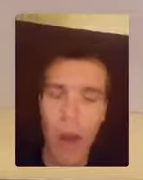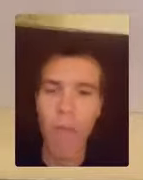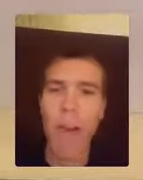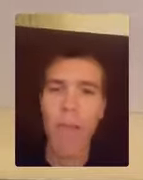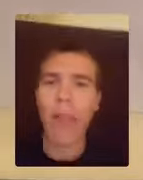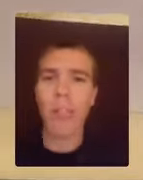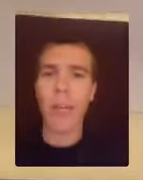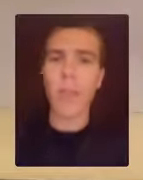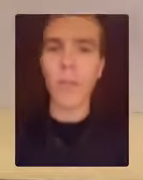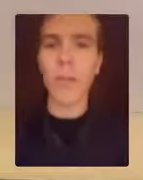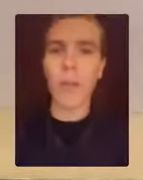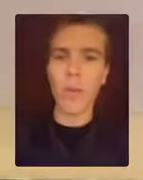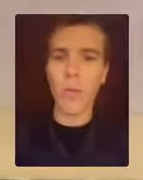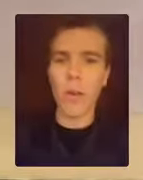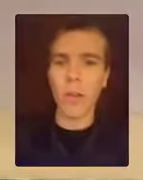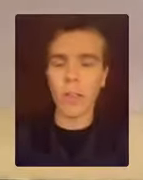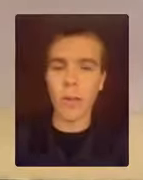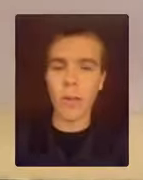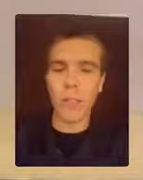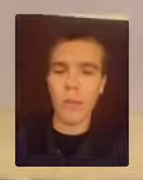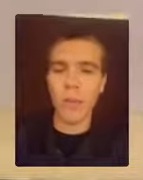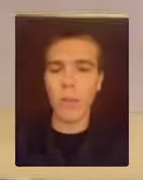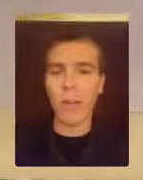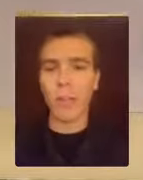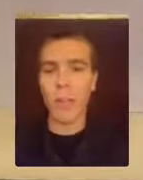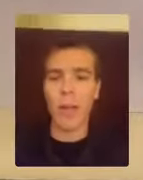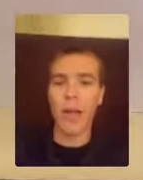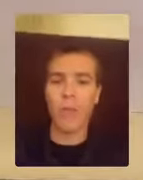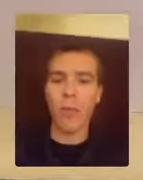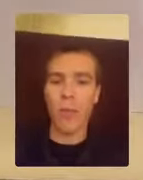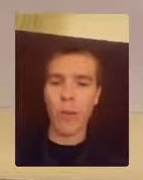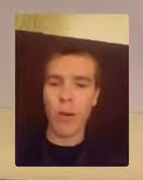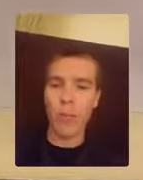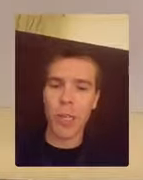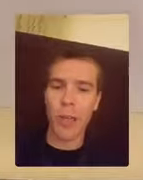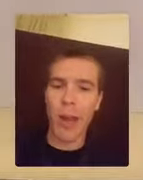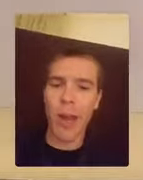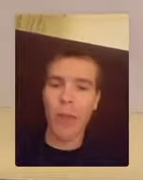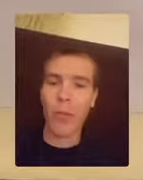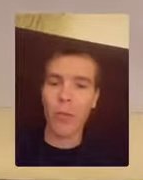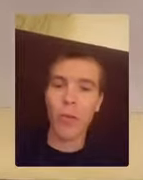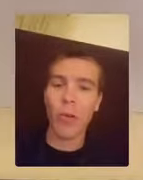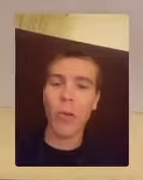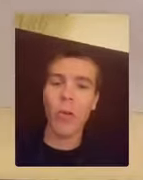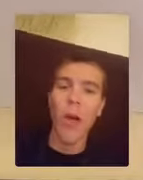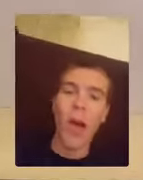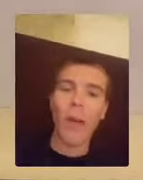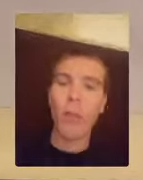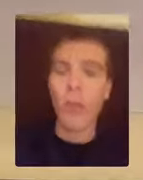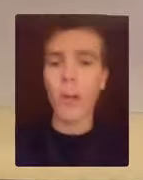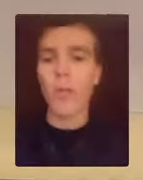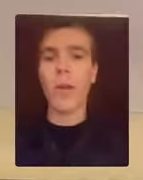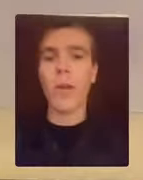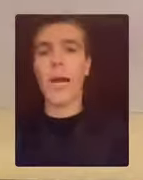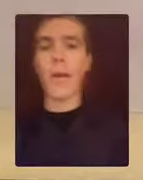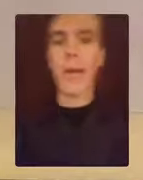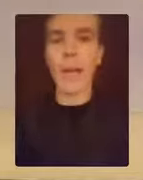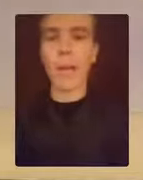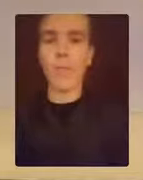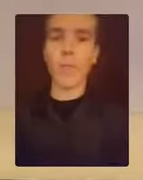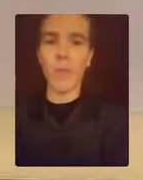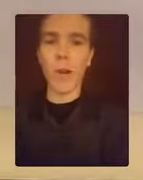Yes, I've never actually had the breathing underwater experience. I'm going to have to check that out. That's really cool. I do know that